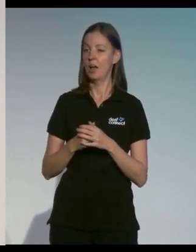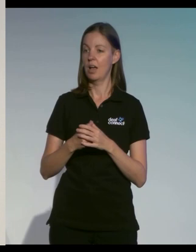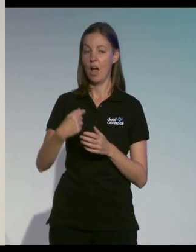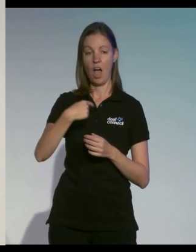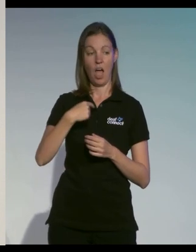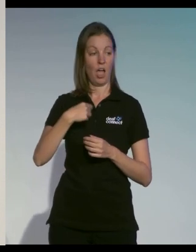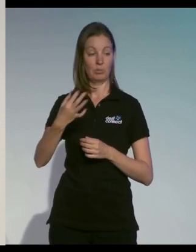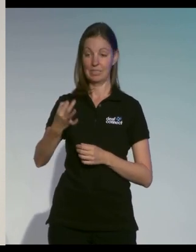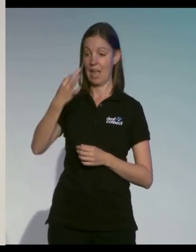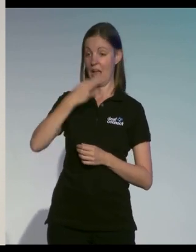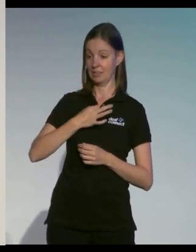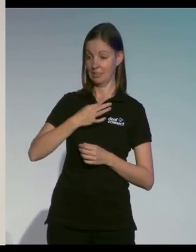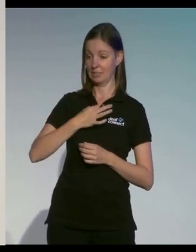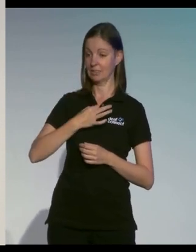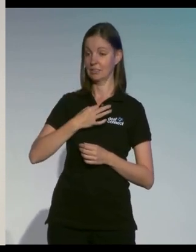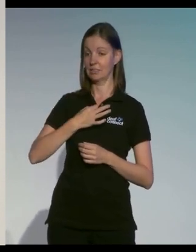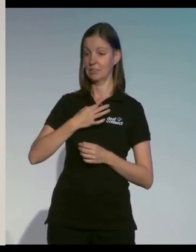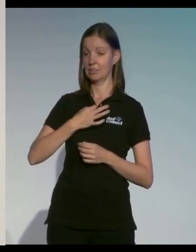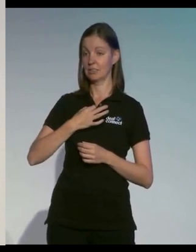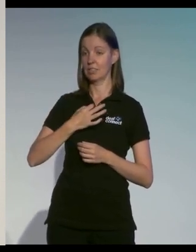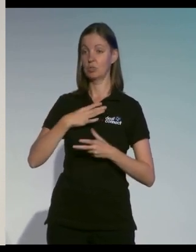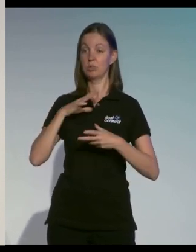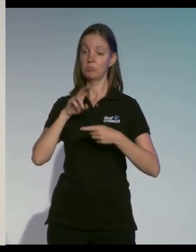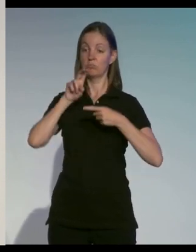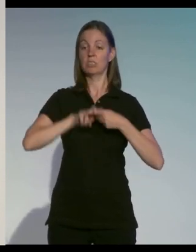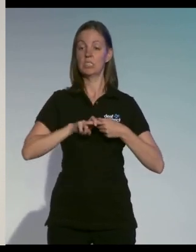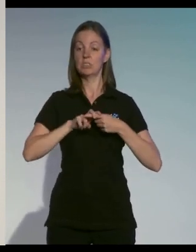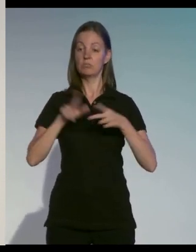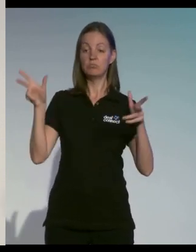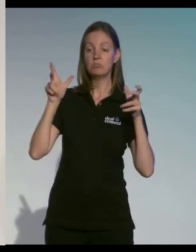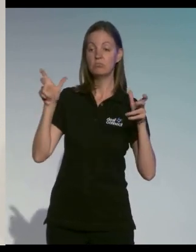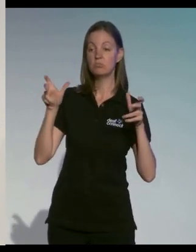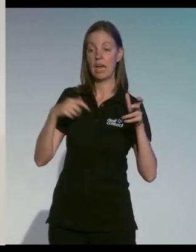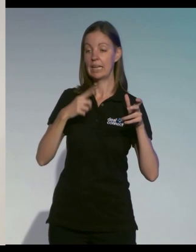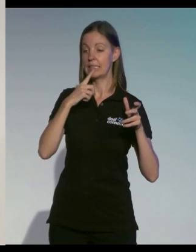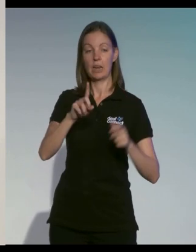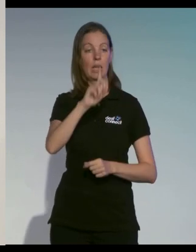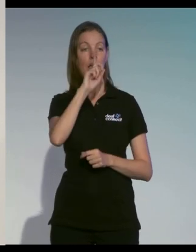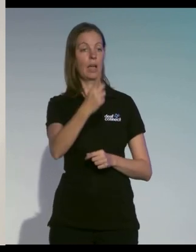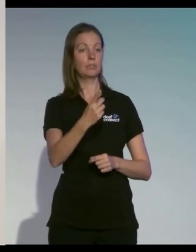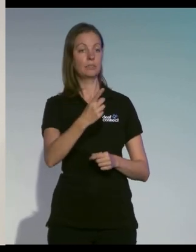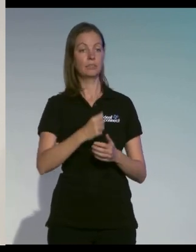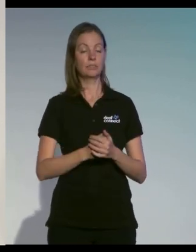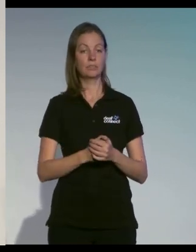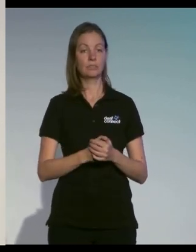was asked by the registrar to sit in the case, and I said, no, I can't sit in the